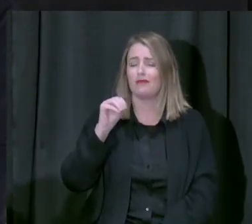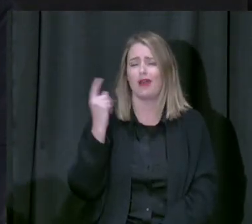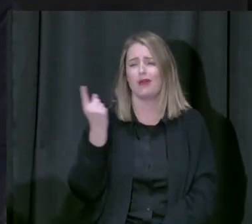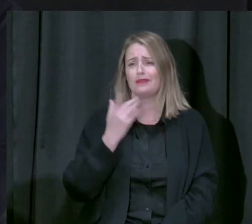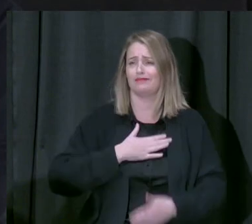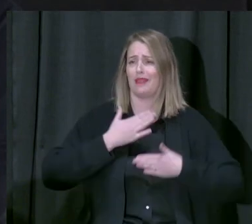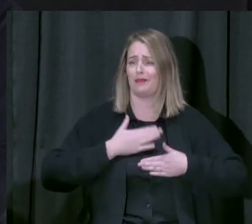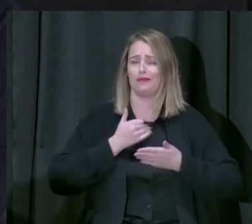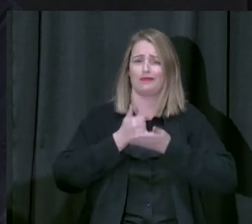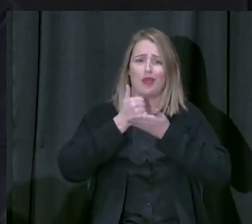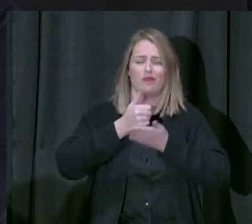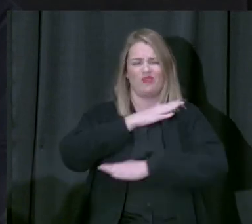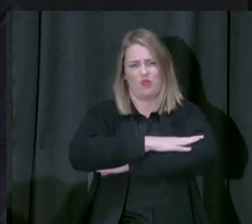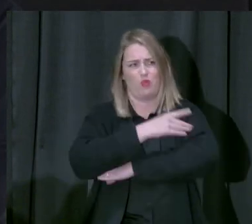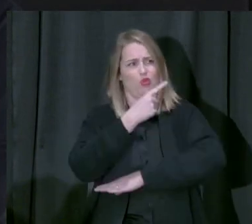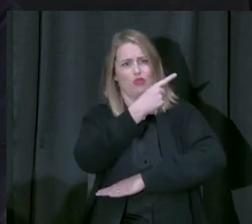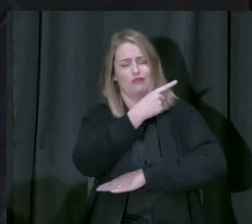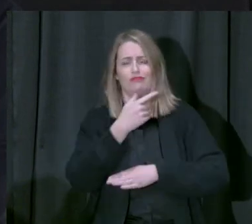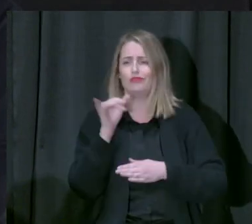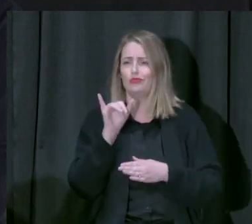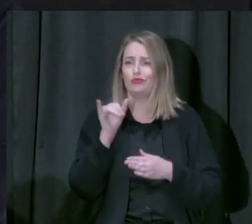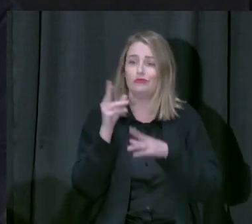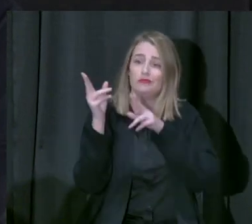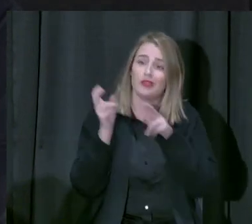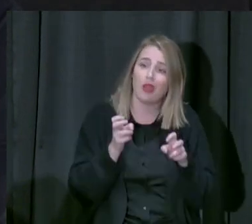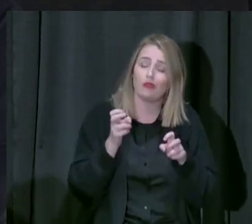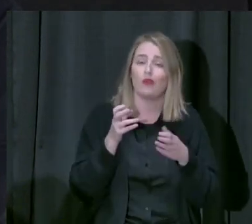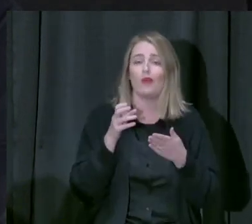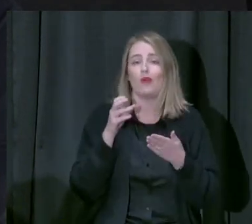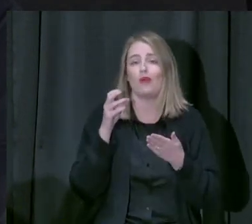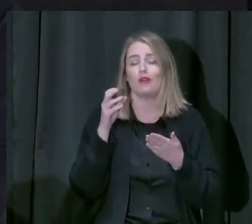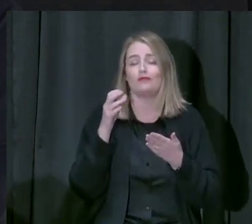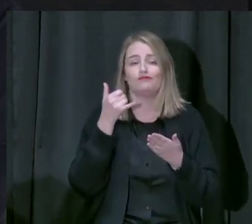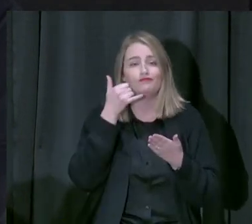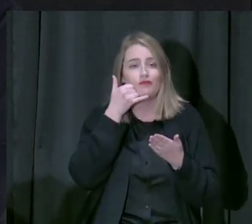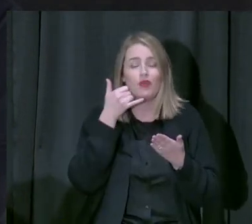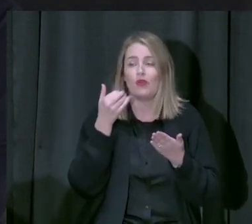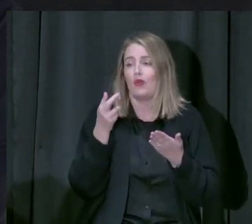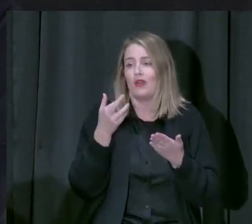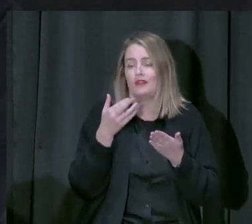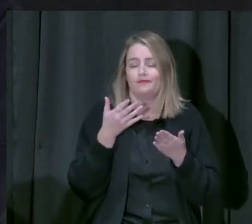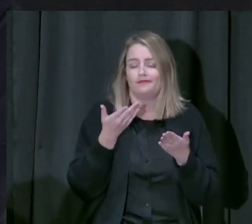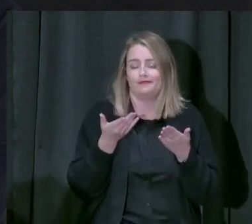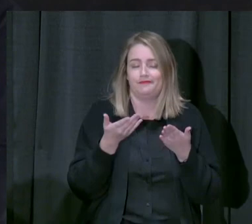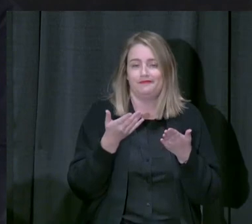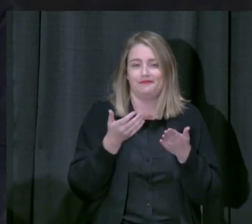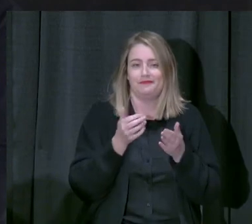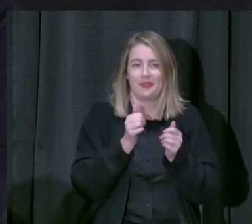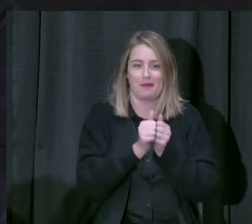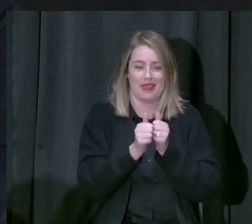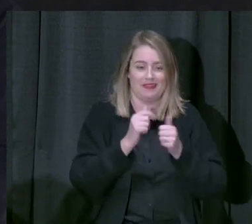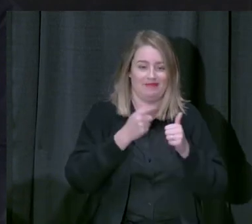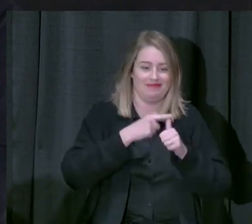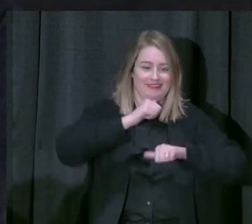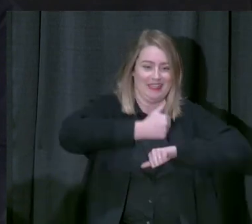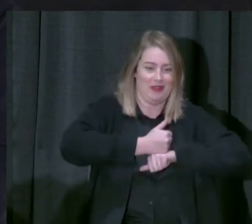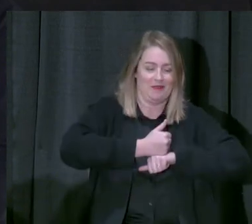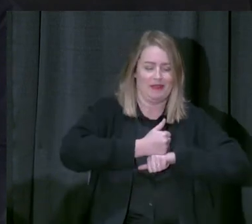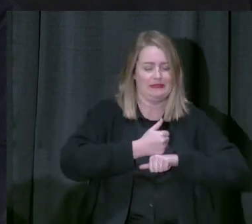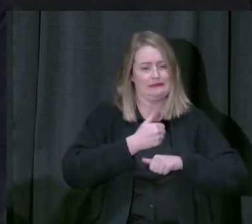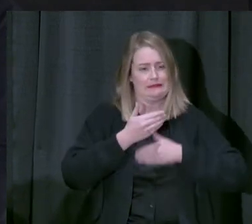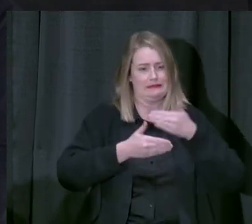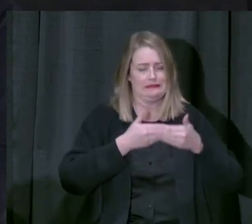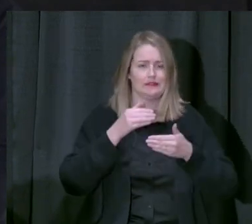help you out at the booth to either download it or get past the initial setup